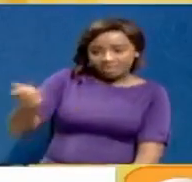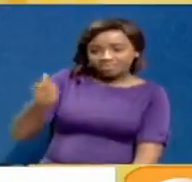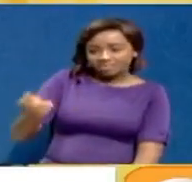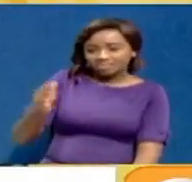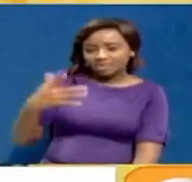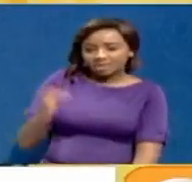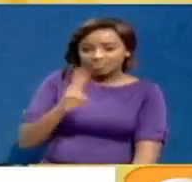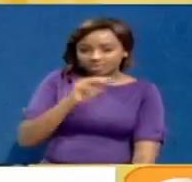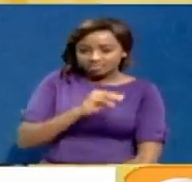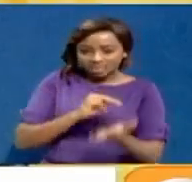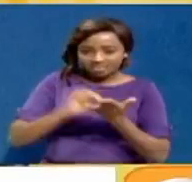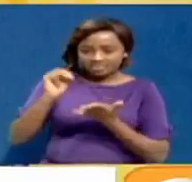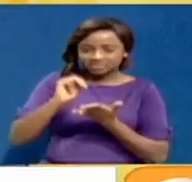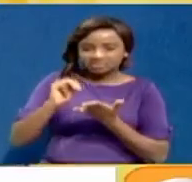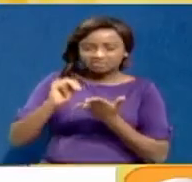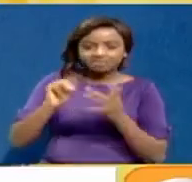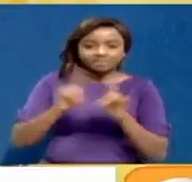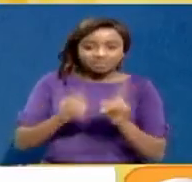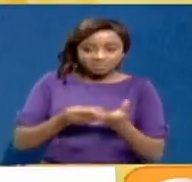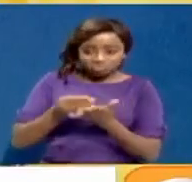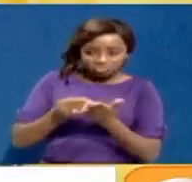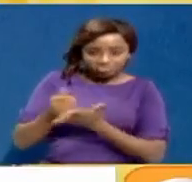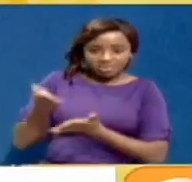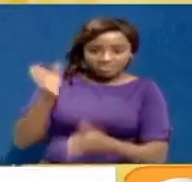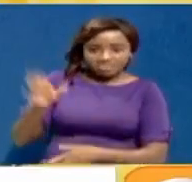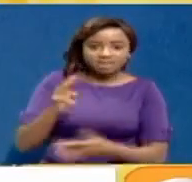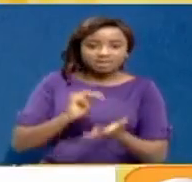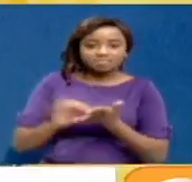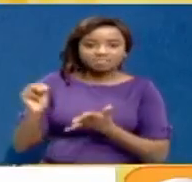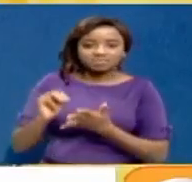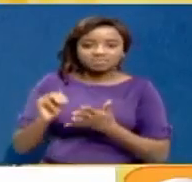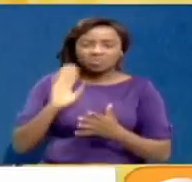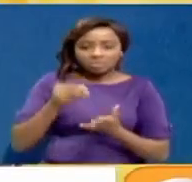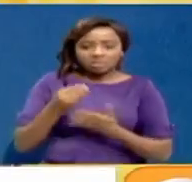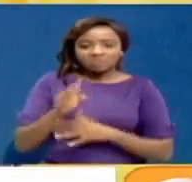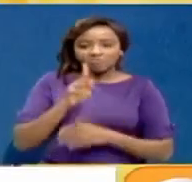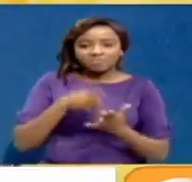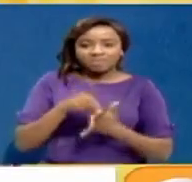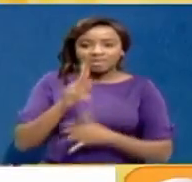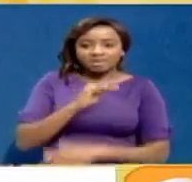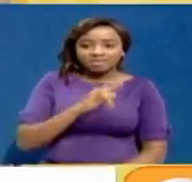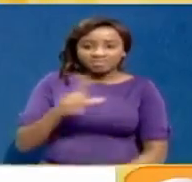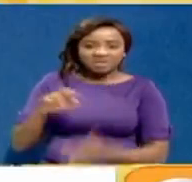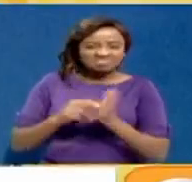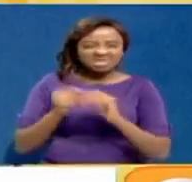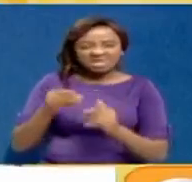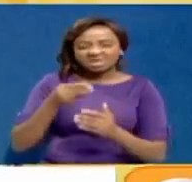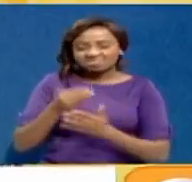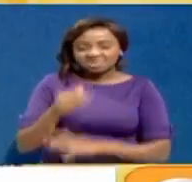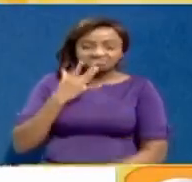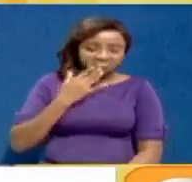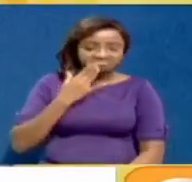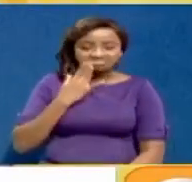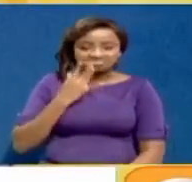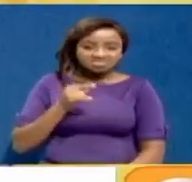tunakupatia pesa through mpesa, na pia malipo ni through mpesa, tunakupatia pay bill. Kwa hivyo malipo unaweza lipa daily, kila